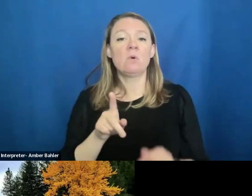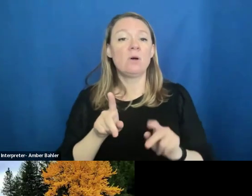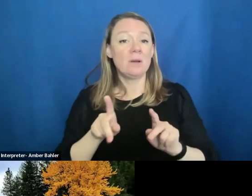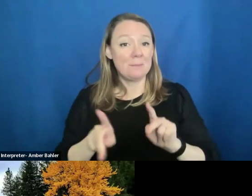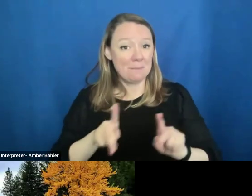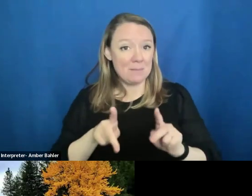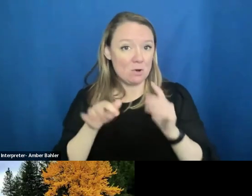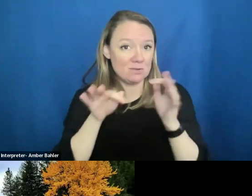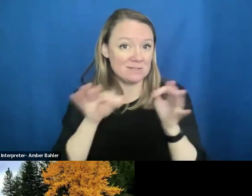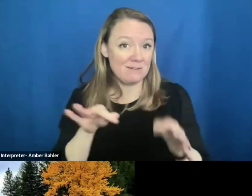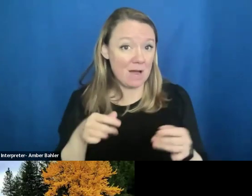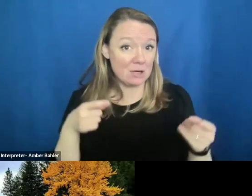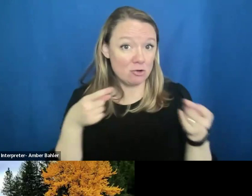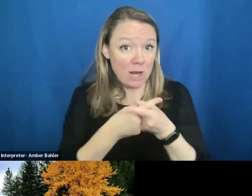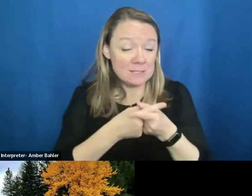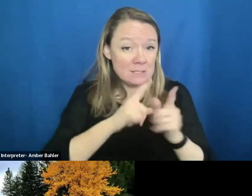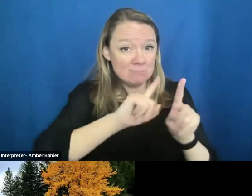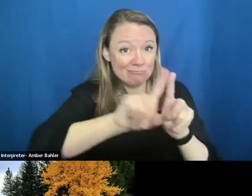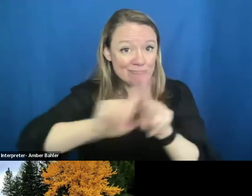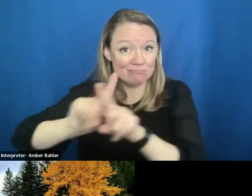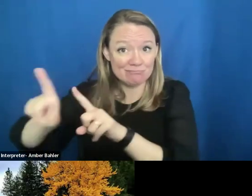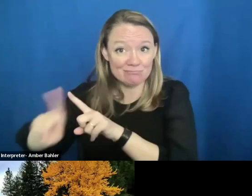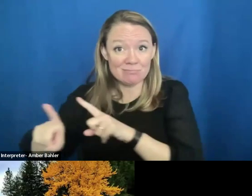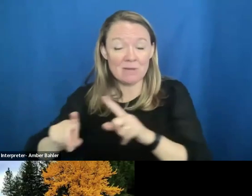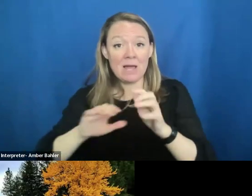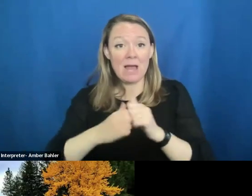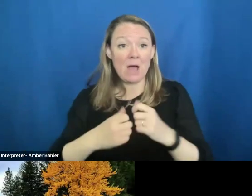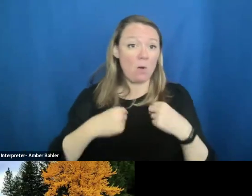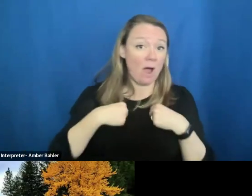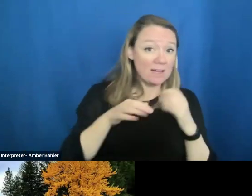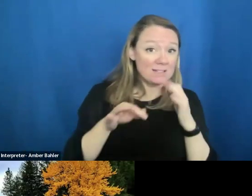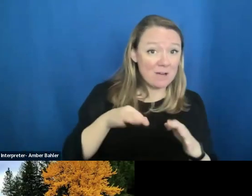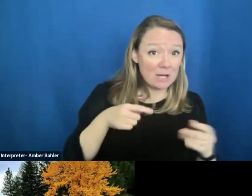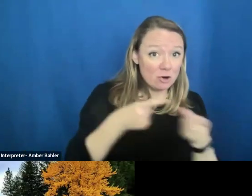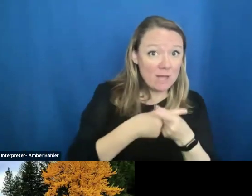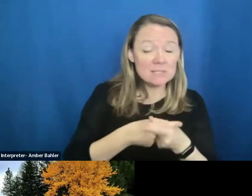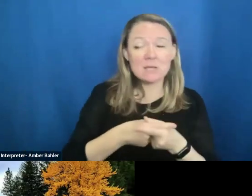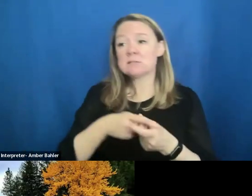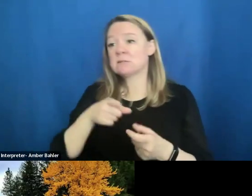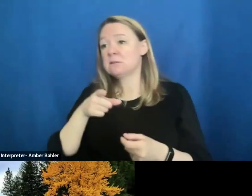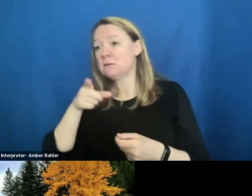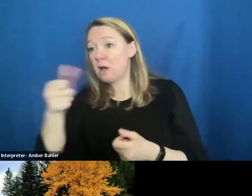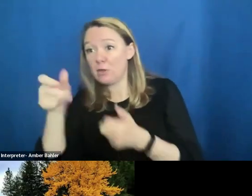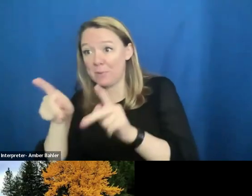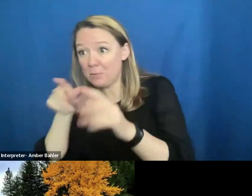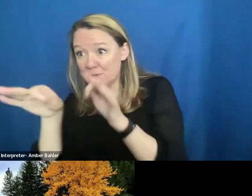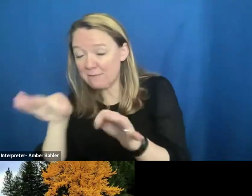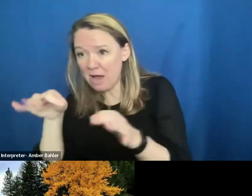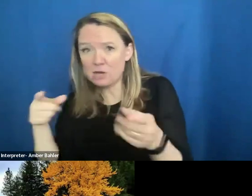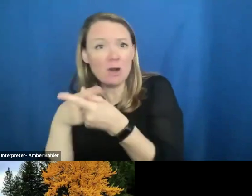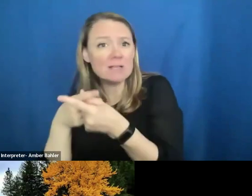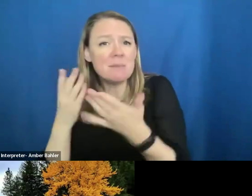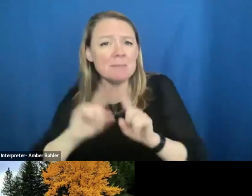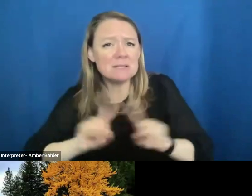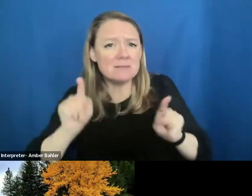own way. And how you and I would define a crisis might not be how everyone else is. Certainly when we think about the use of substances and people